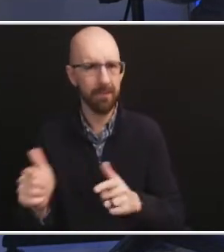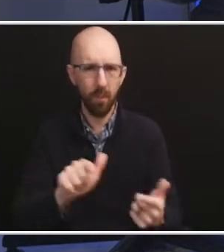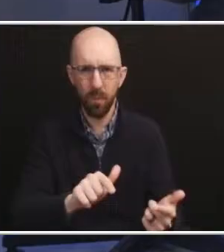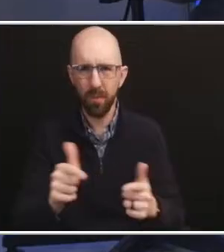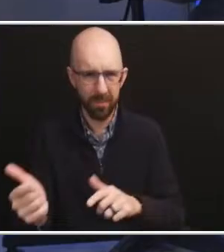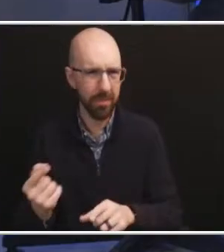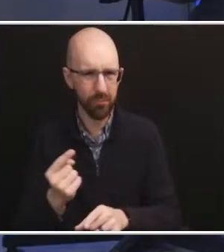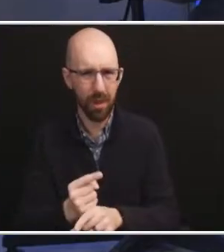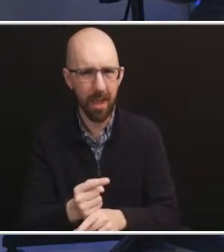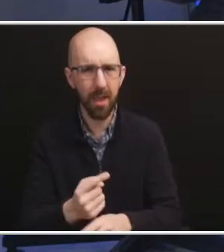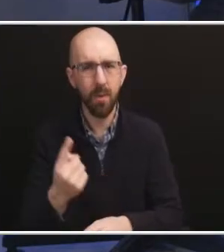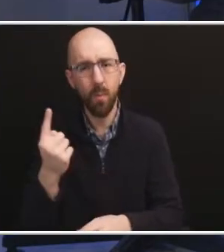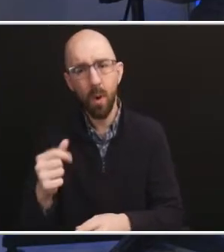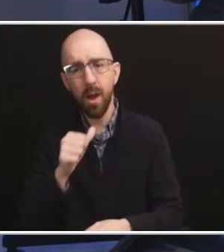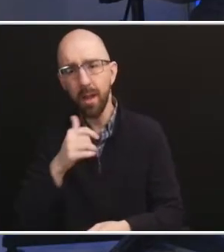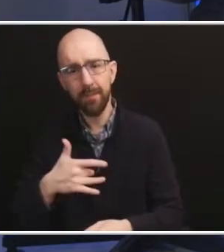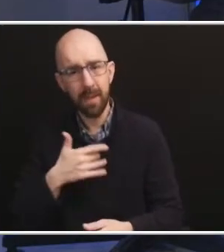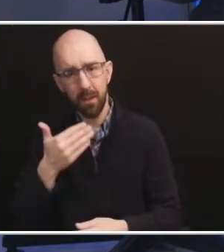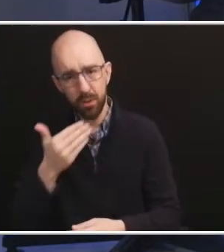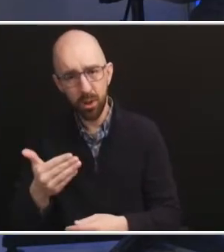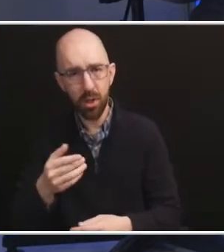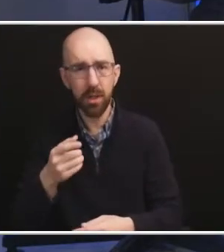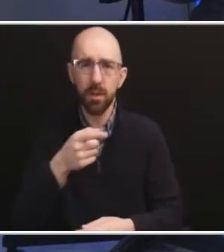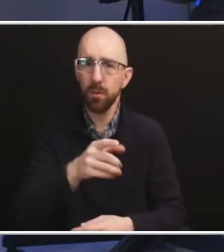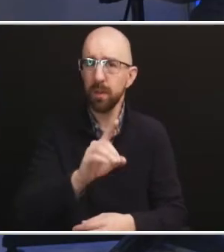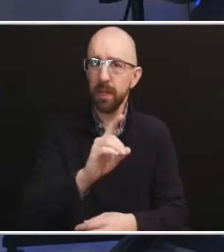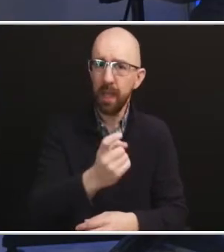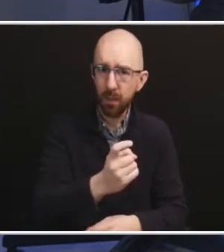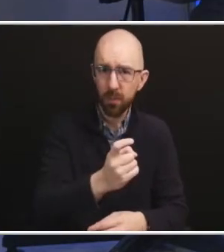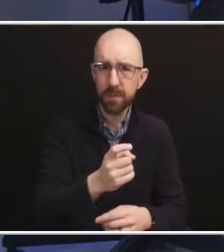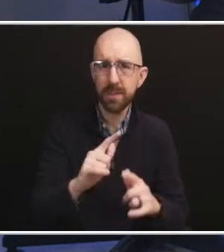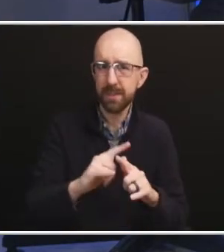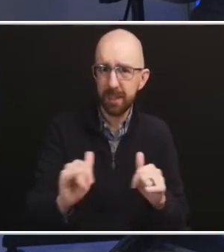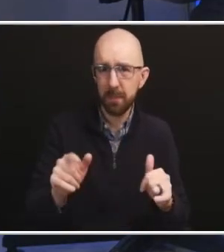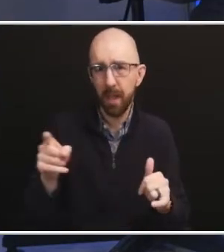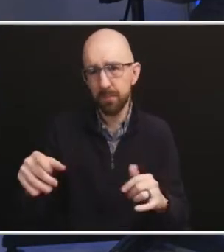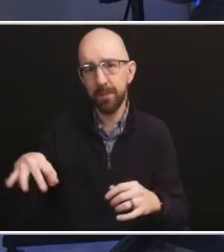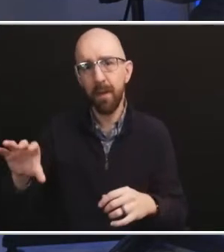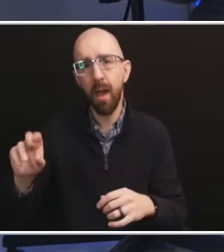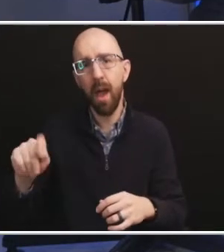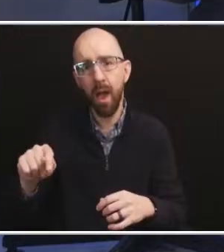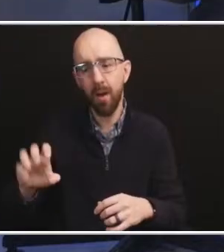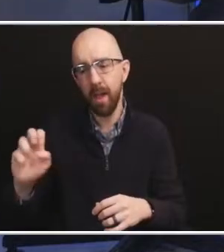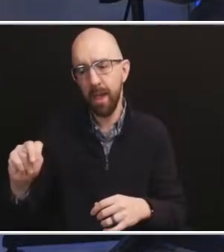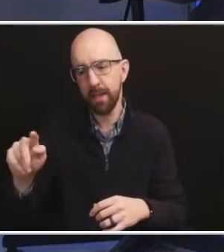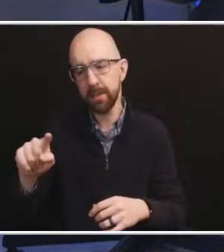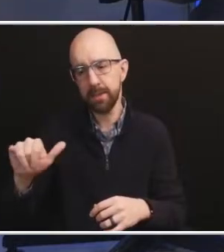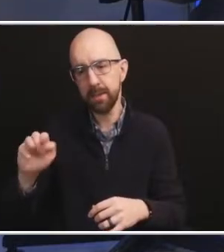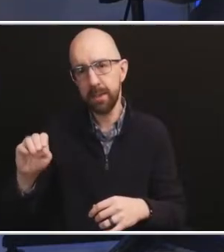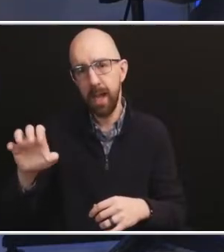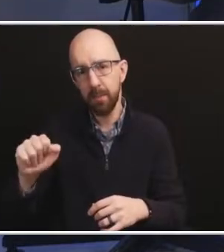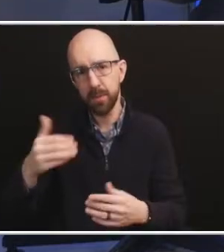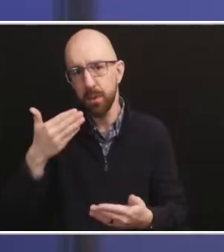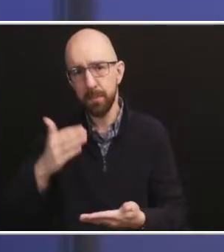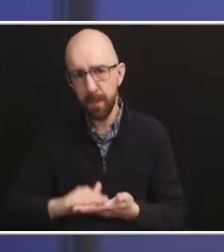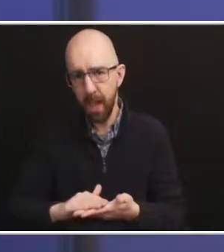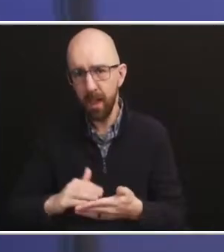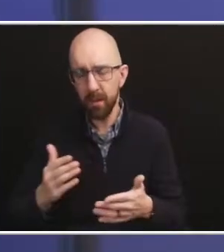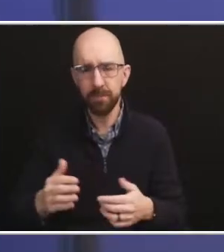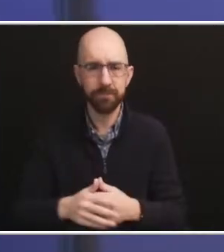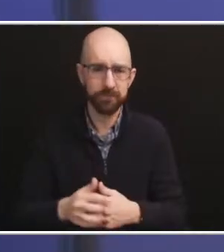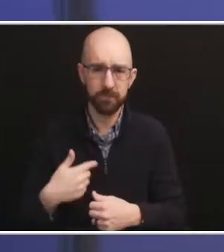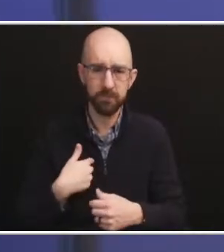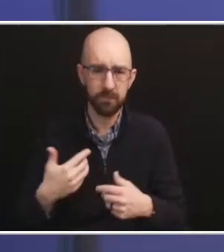One's not feeling well, and then you're getting this diagnosis at the same time that she's finding out her enzymes are out of whack. Well, I kind of put